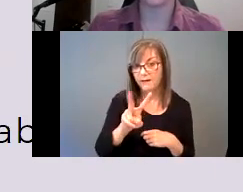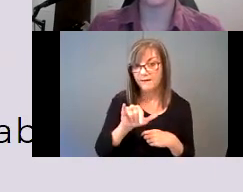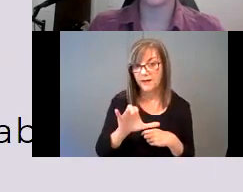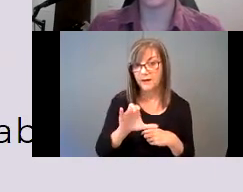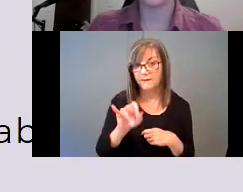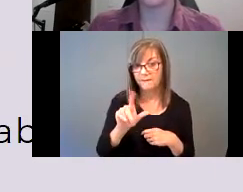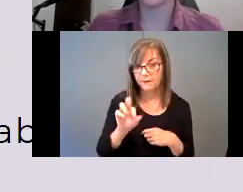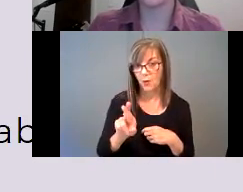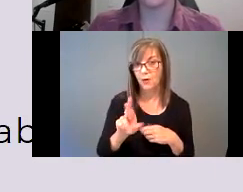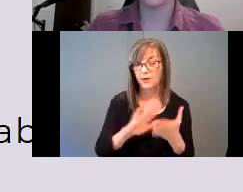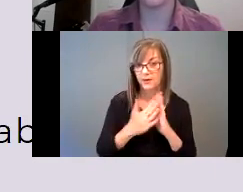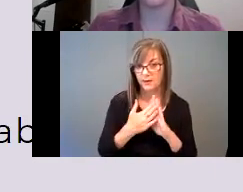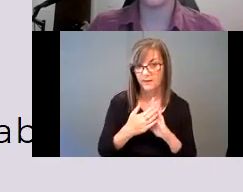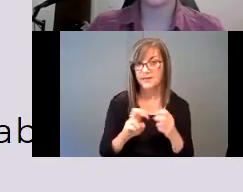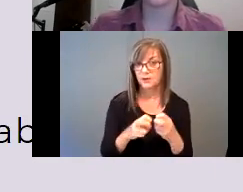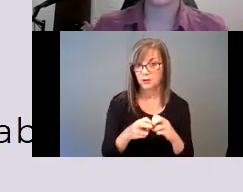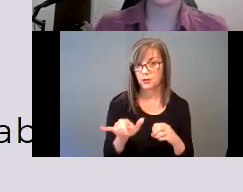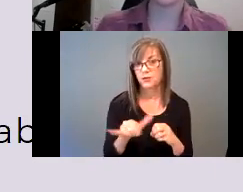of the things that are shared in the slide.